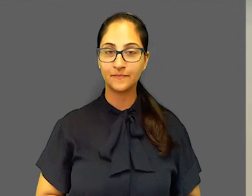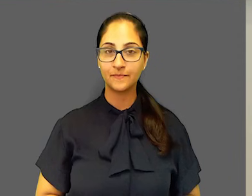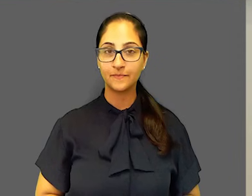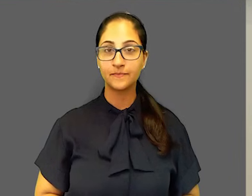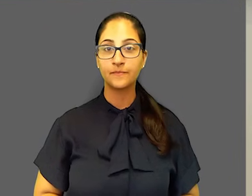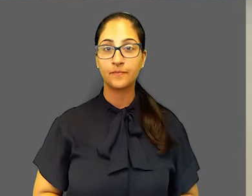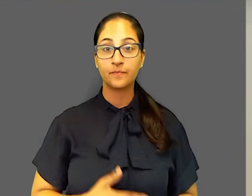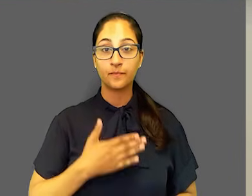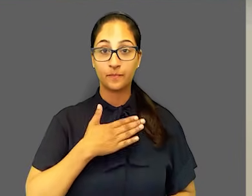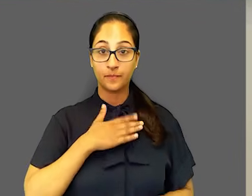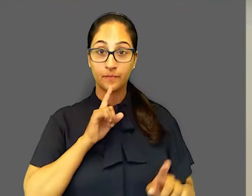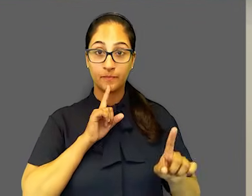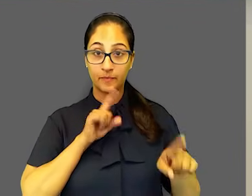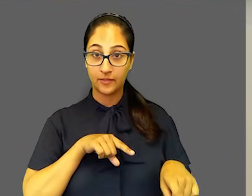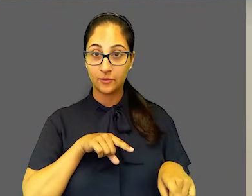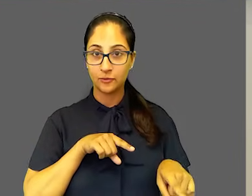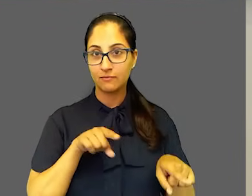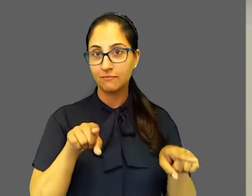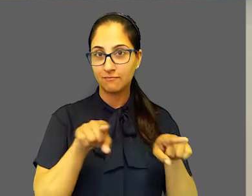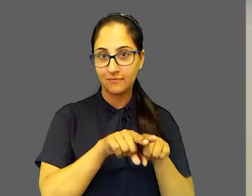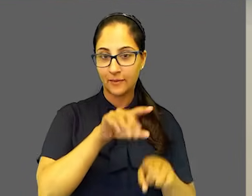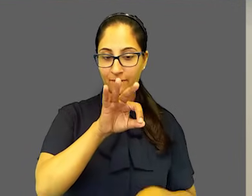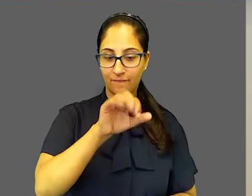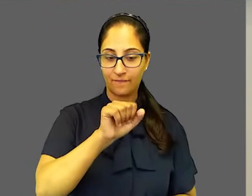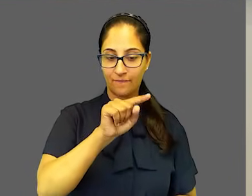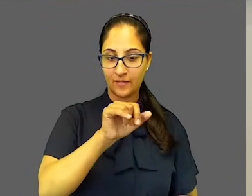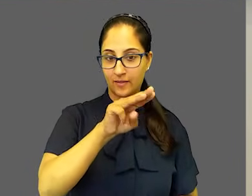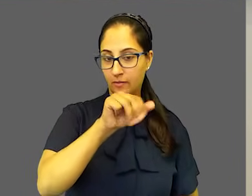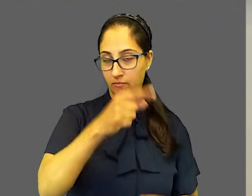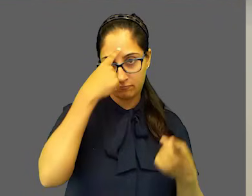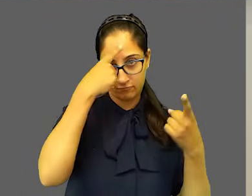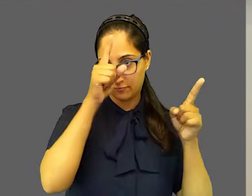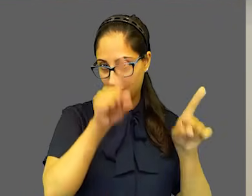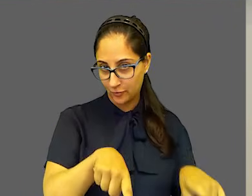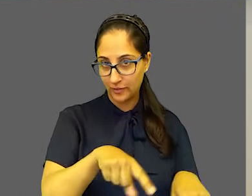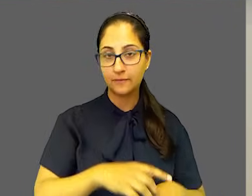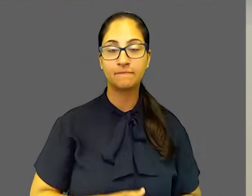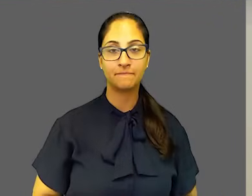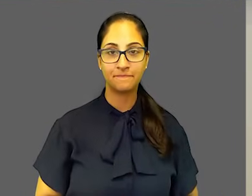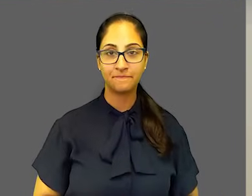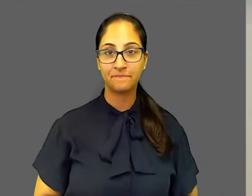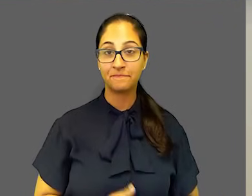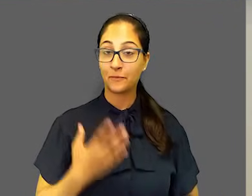So very similar to what Fatima said, I totally agree with her. My students first and